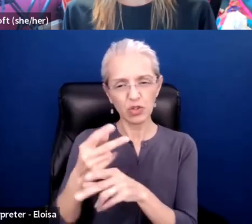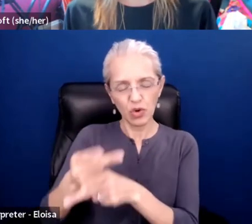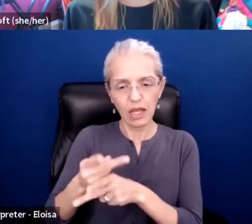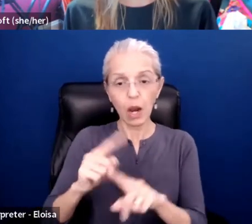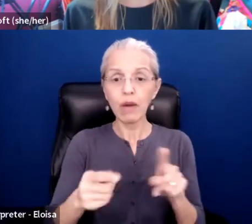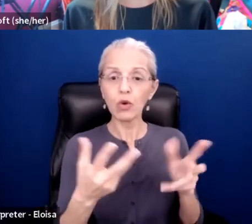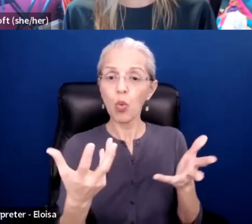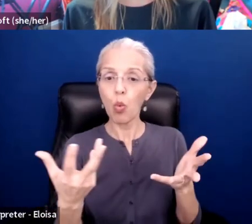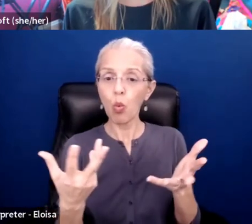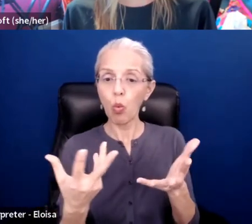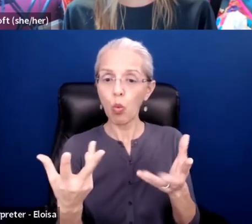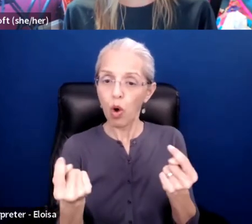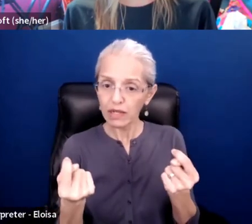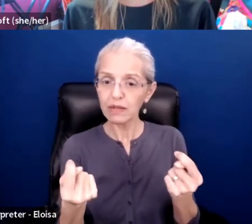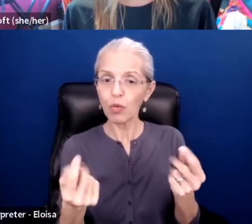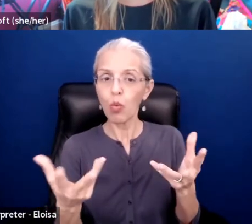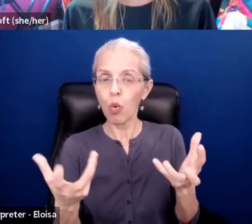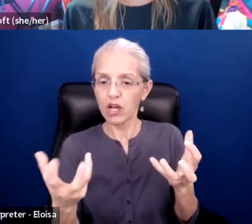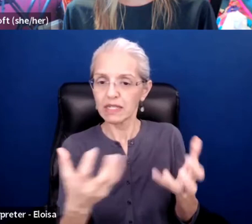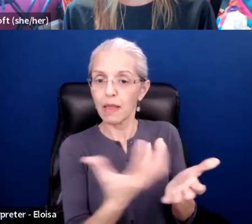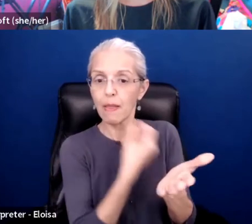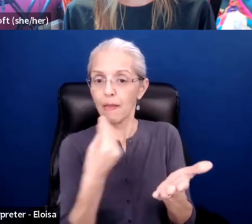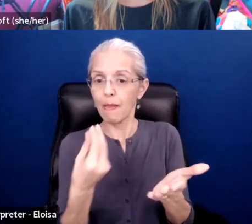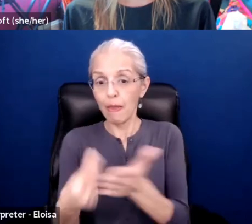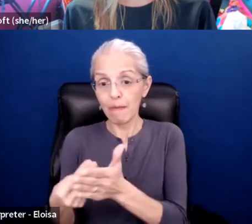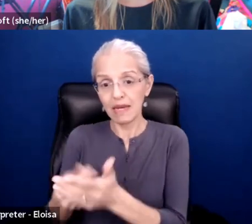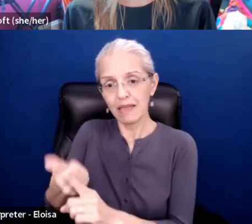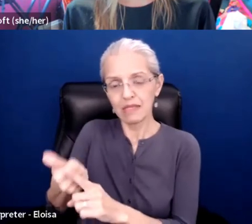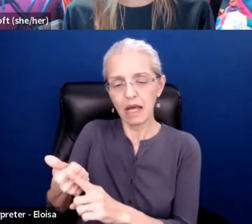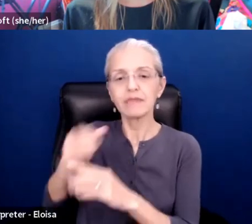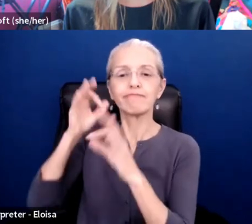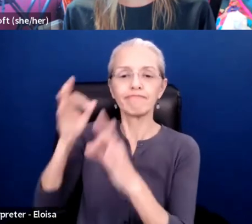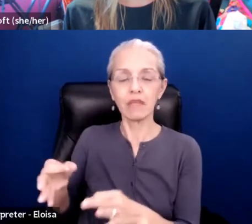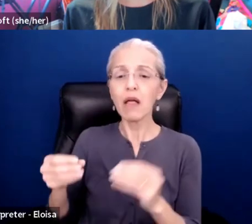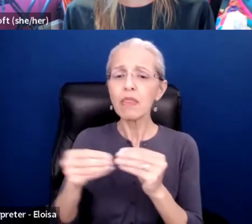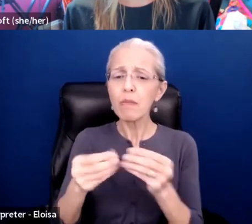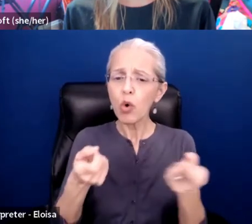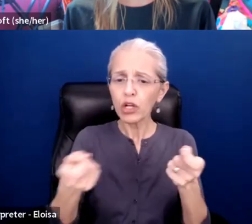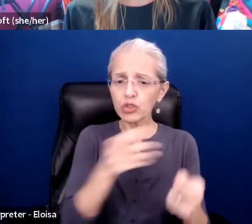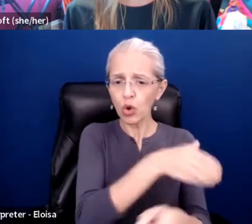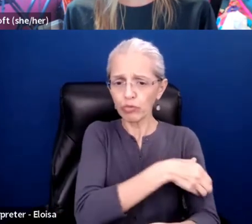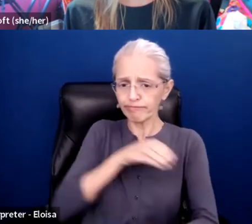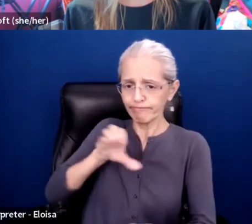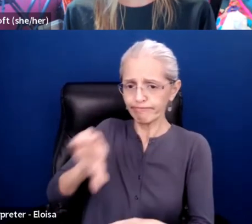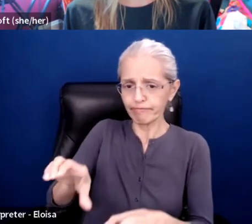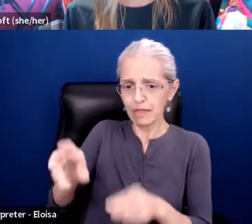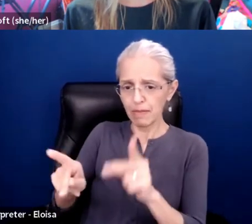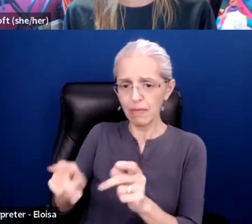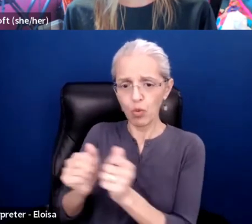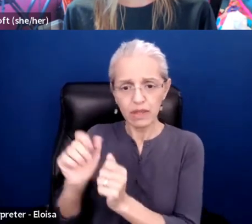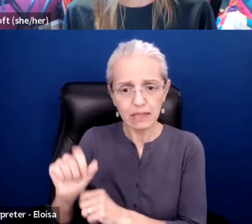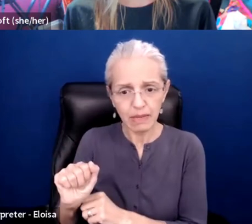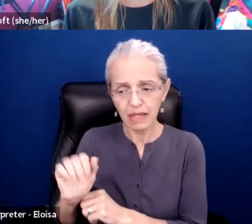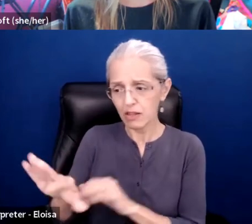and to do it themselves. And I think the more control of the money that we give to the people with disabilities and their families and their